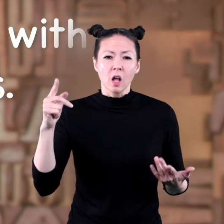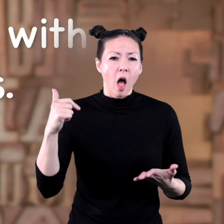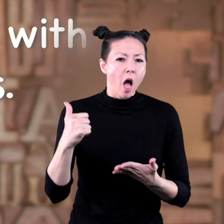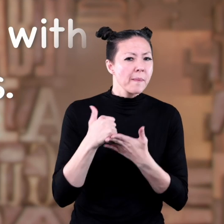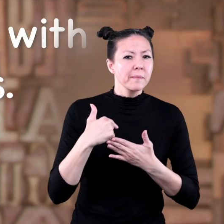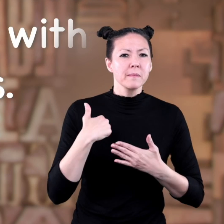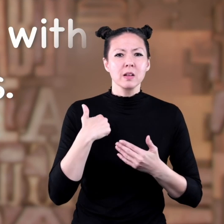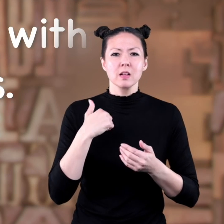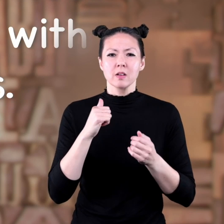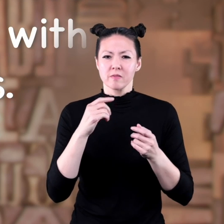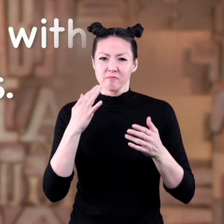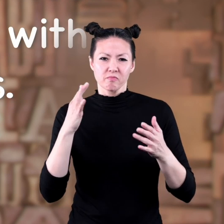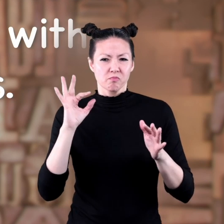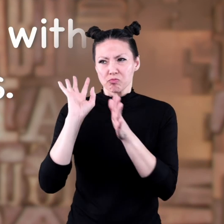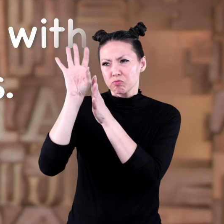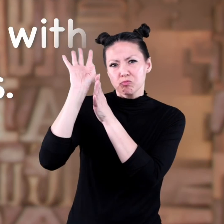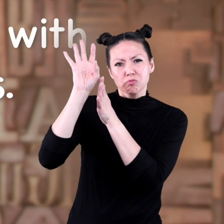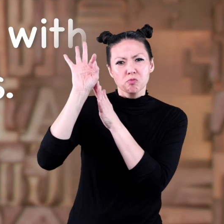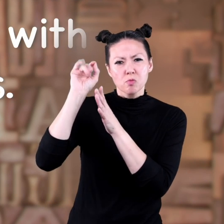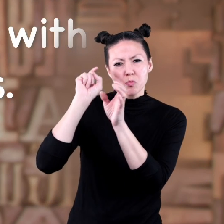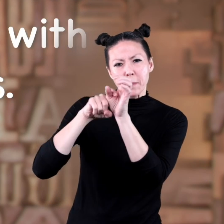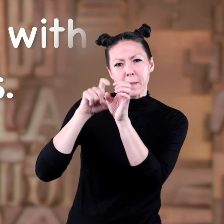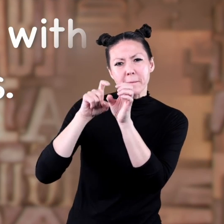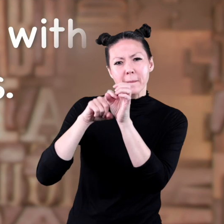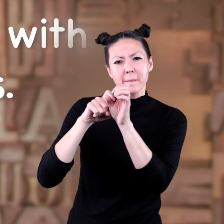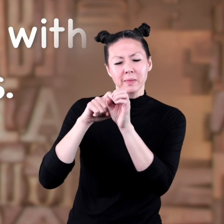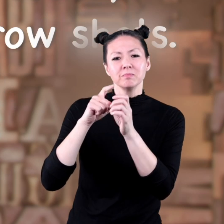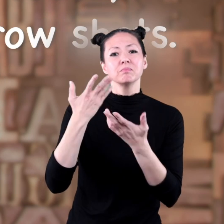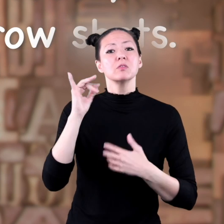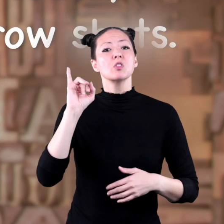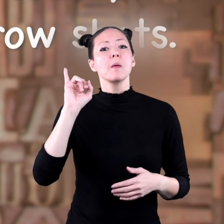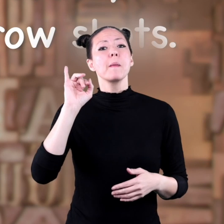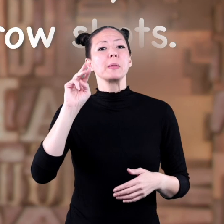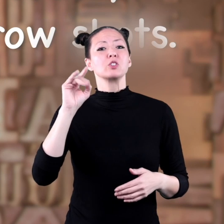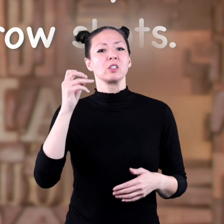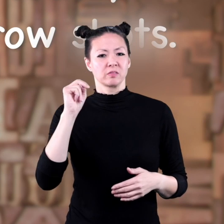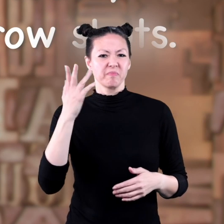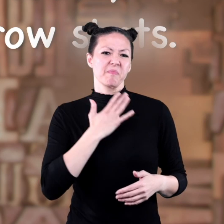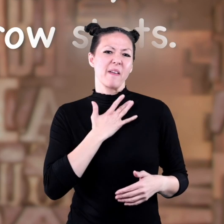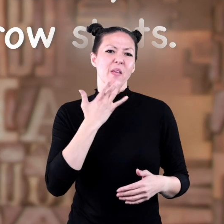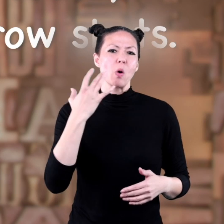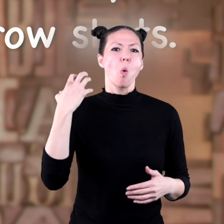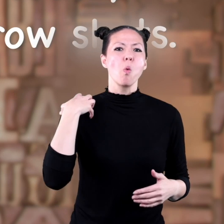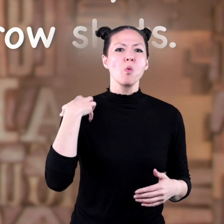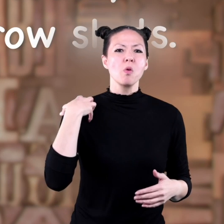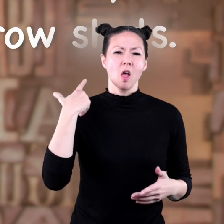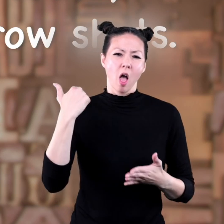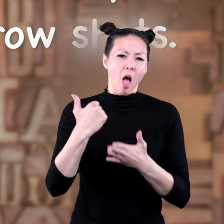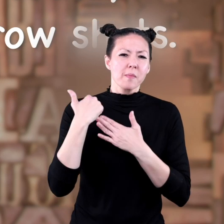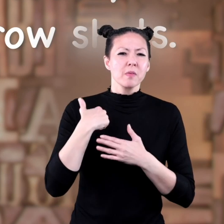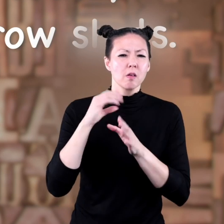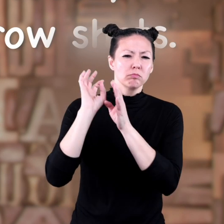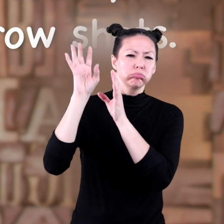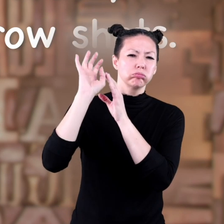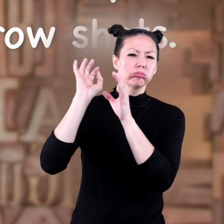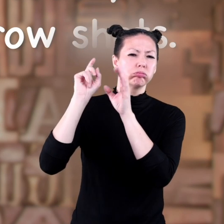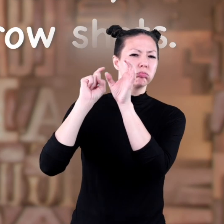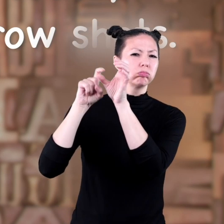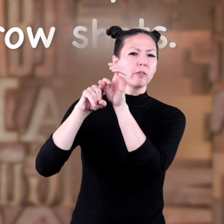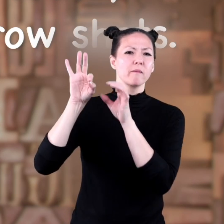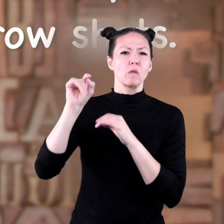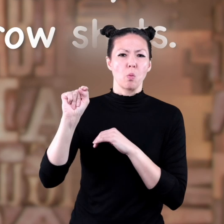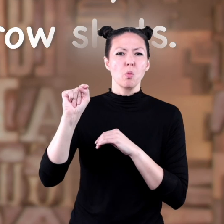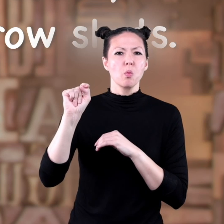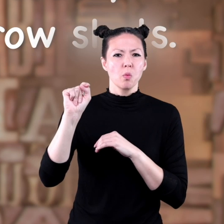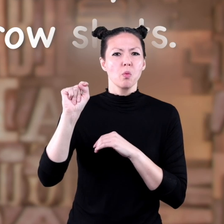Johnson helped me with my free throw shots, you would change it to, Mr. Johnson, my favorite coach, helped me with my free throw